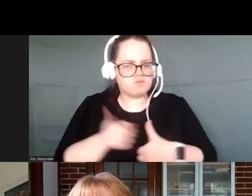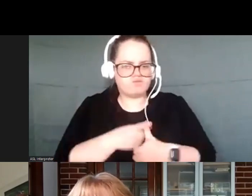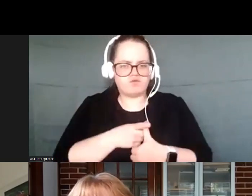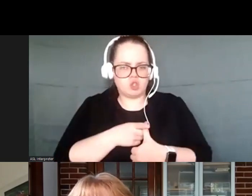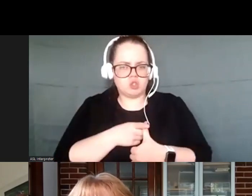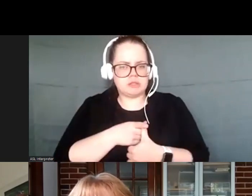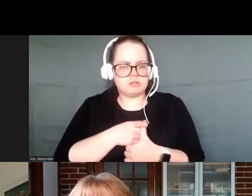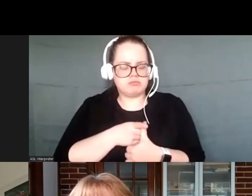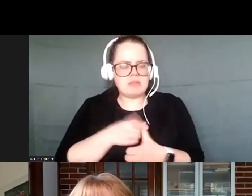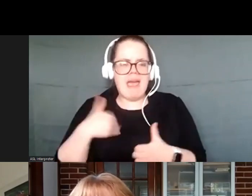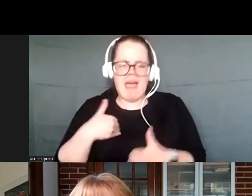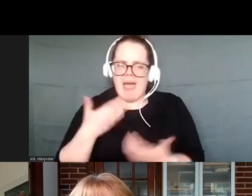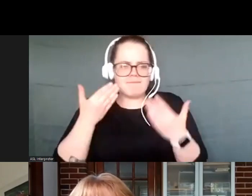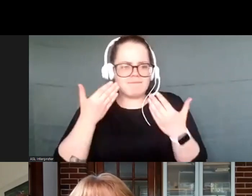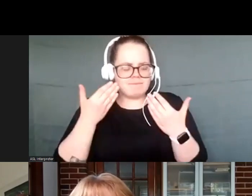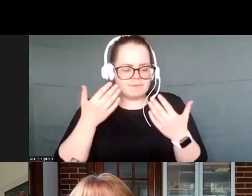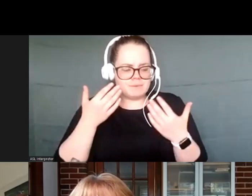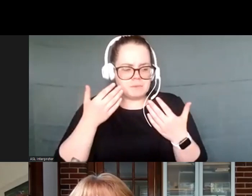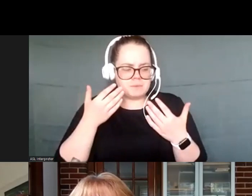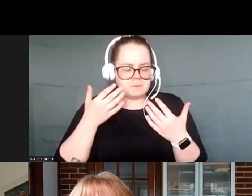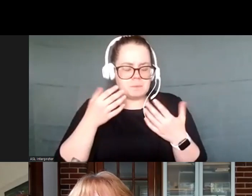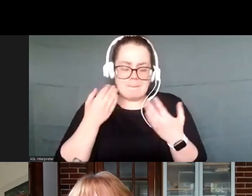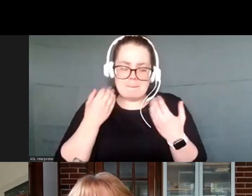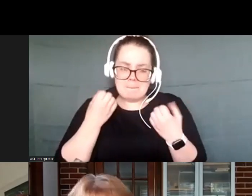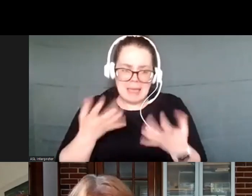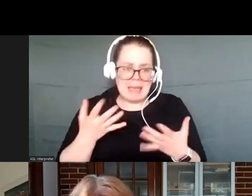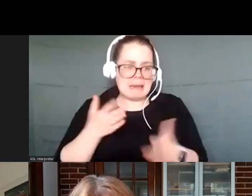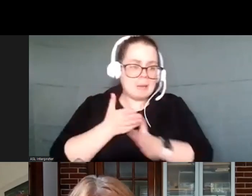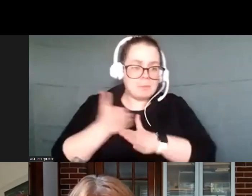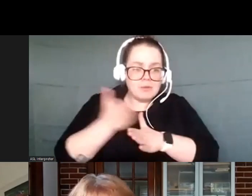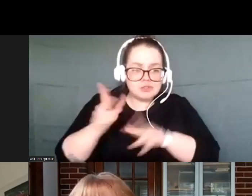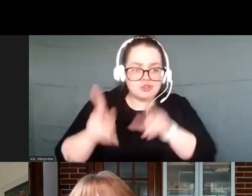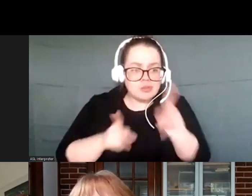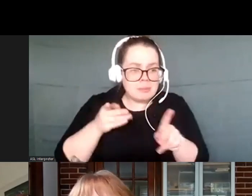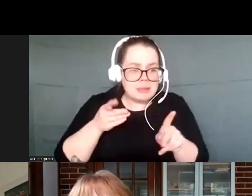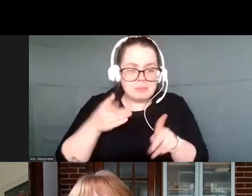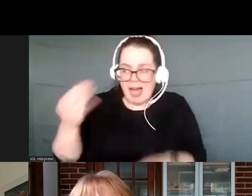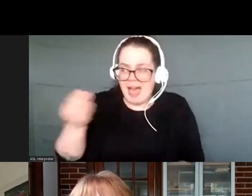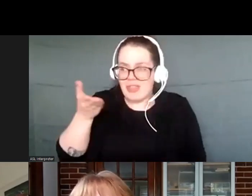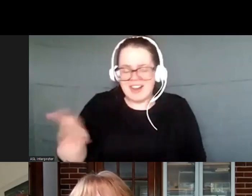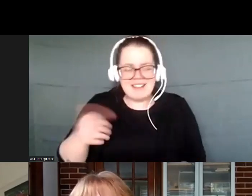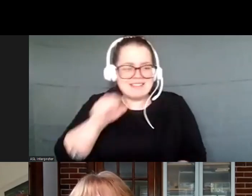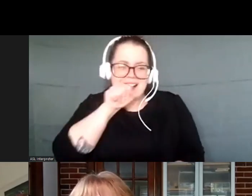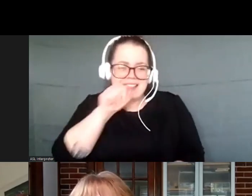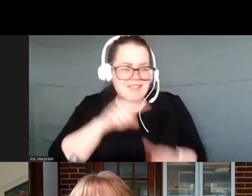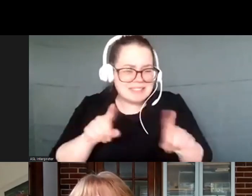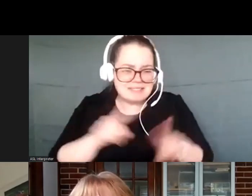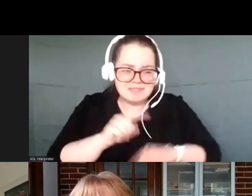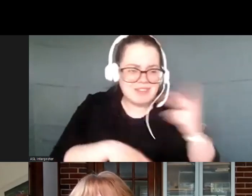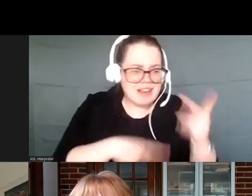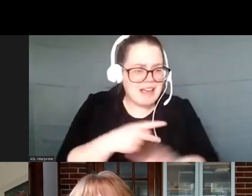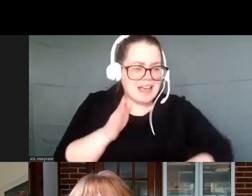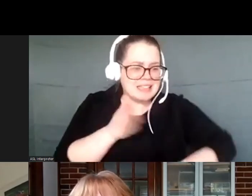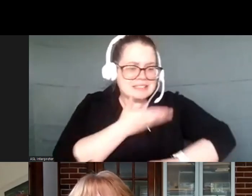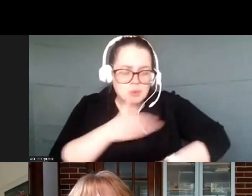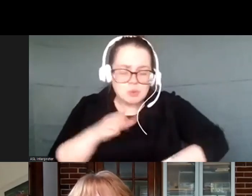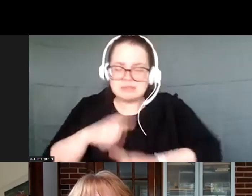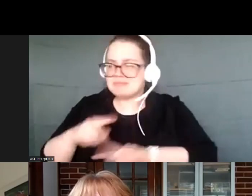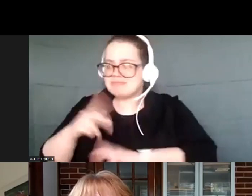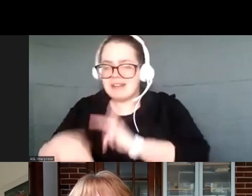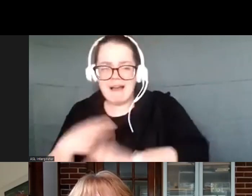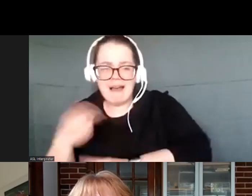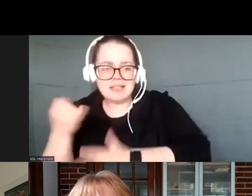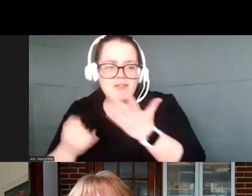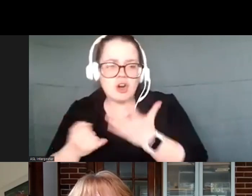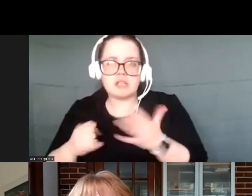of professional folks out there who are in love with all kinds of music and all kinds of artists that are just hoping that the alignment